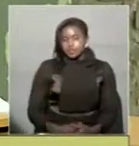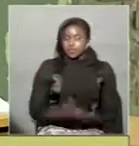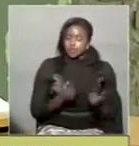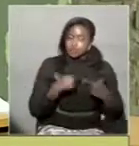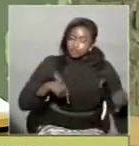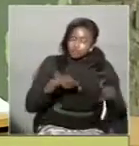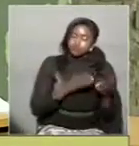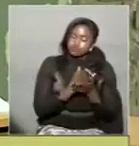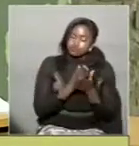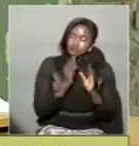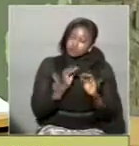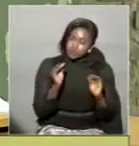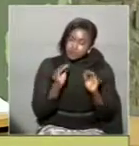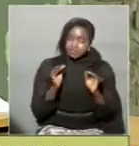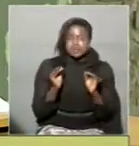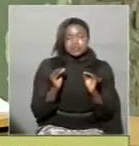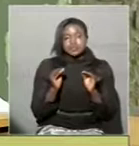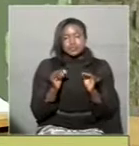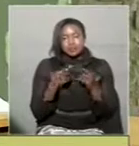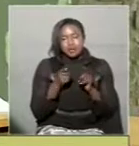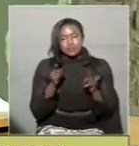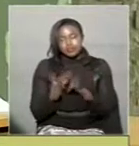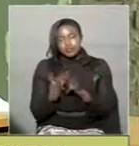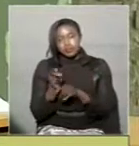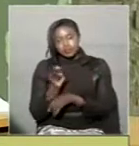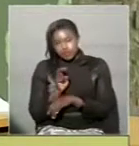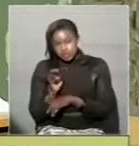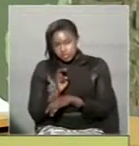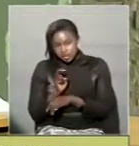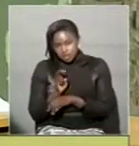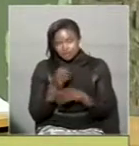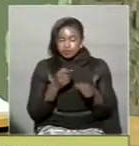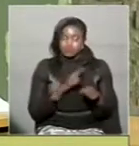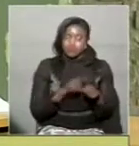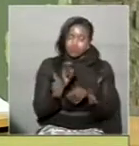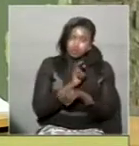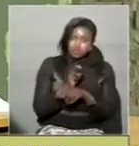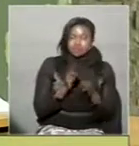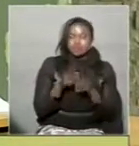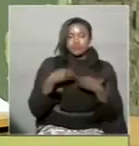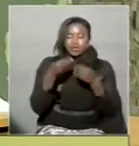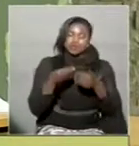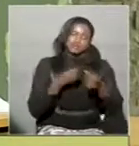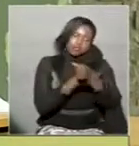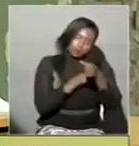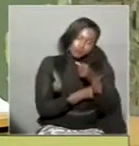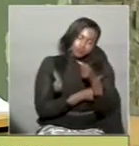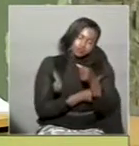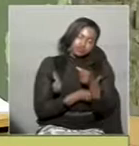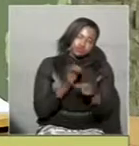them, but we also monitor them. And in the monitoring, we provide what we call support